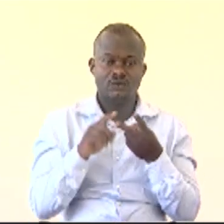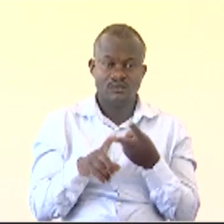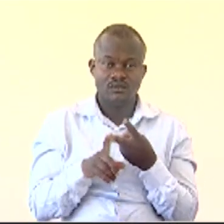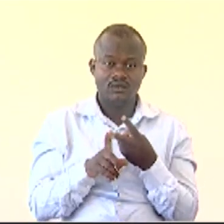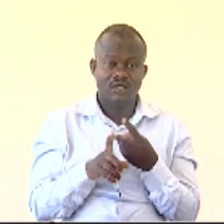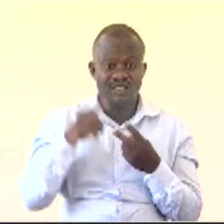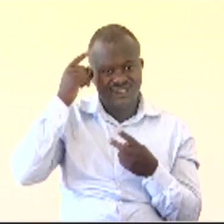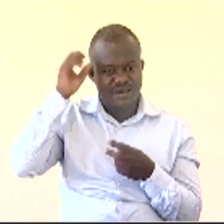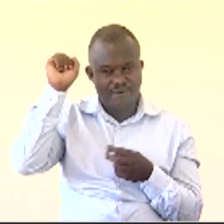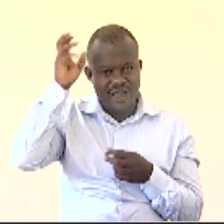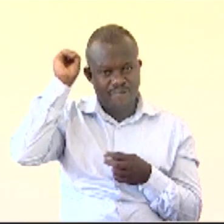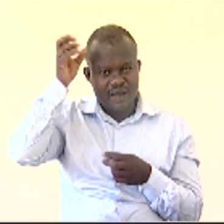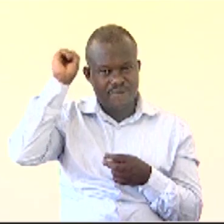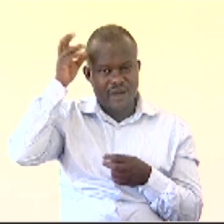headache,